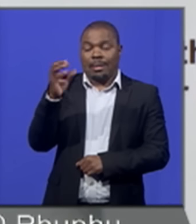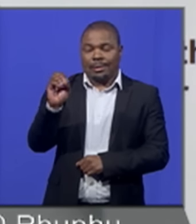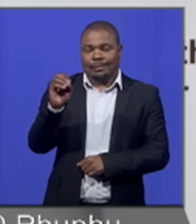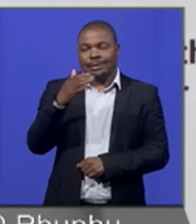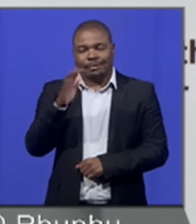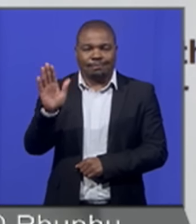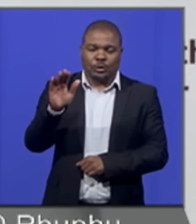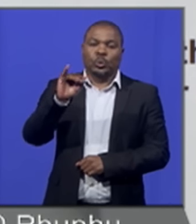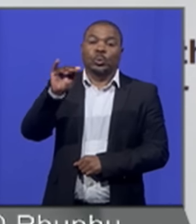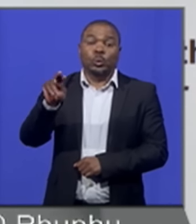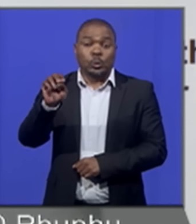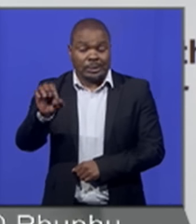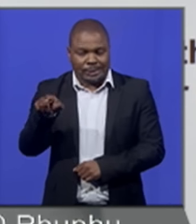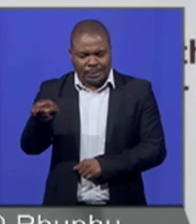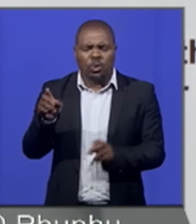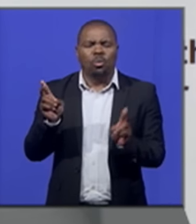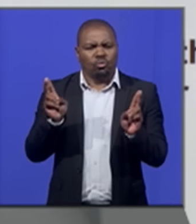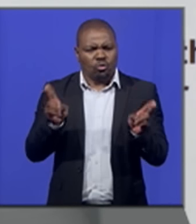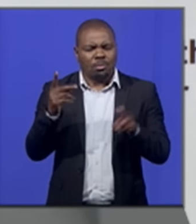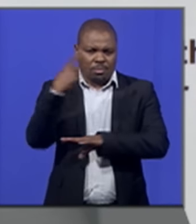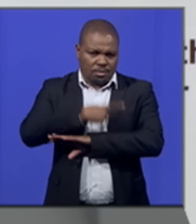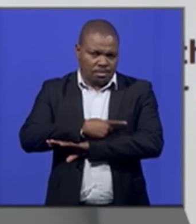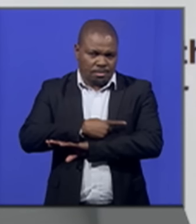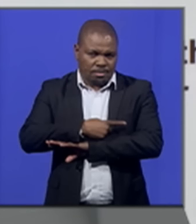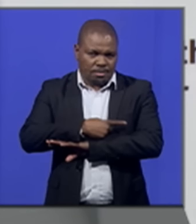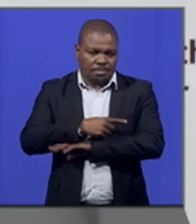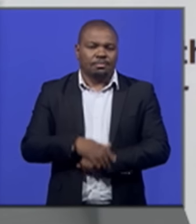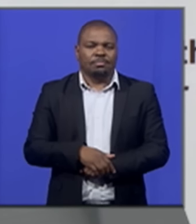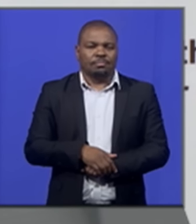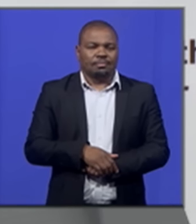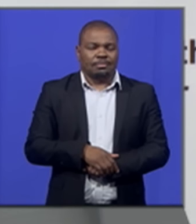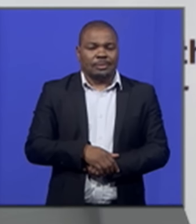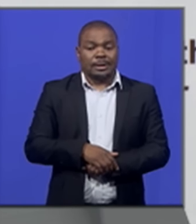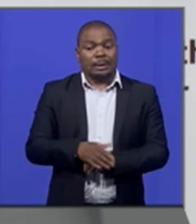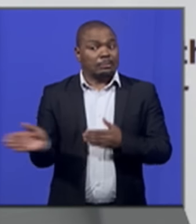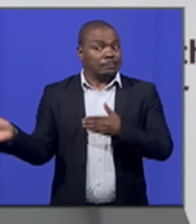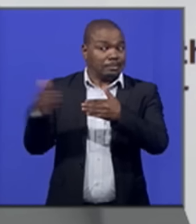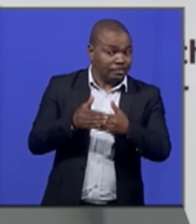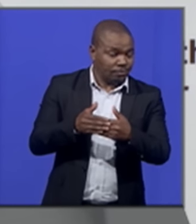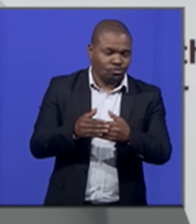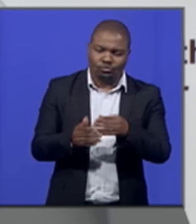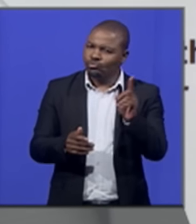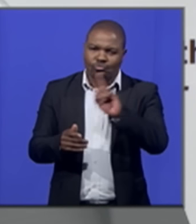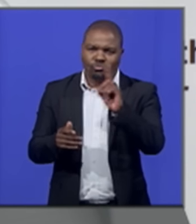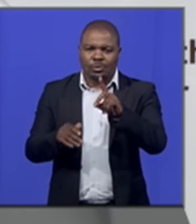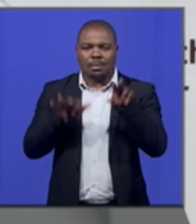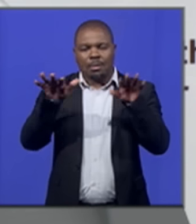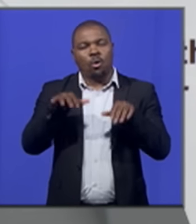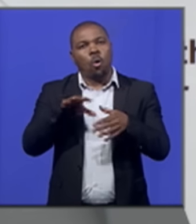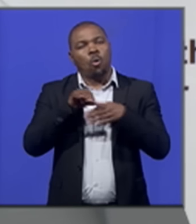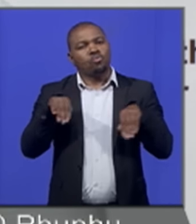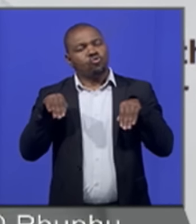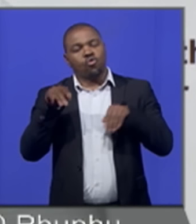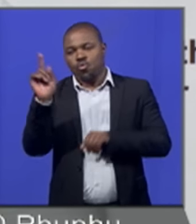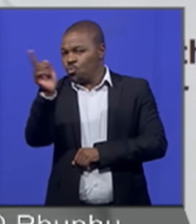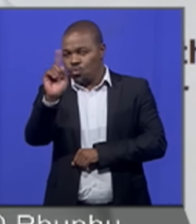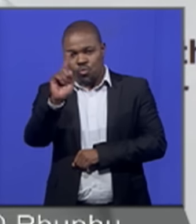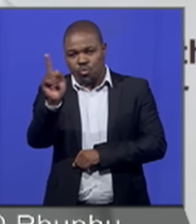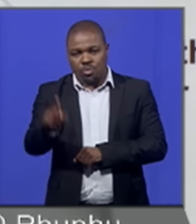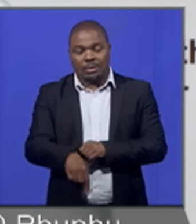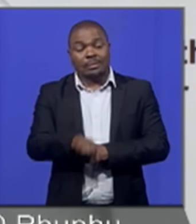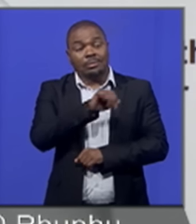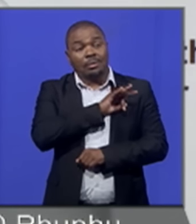of June is a normal day. It's not a shutdown, is not a stay away. Employees